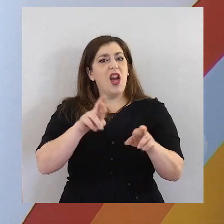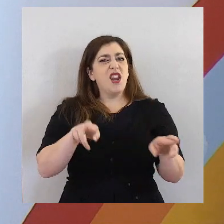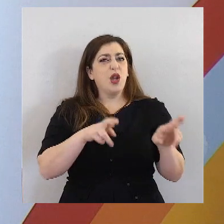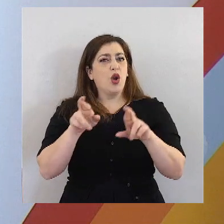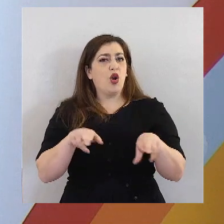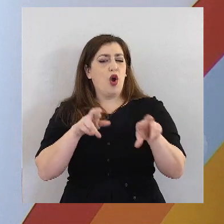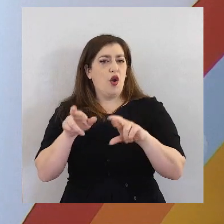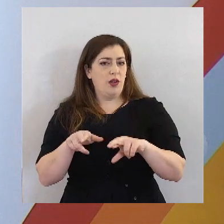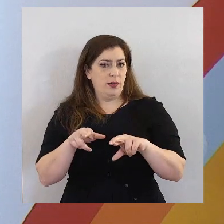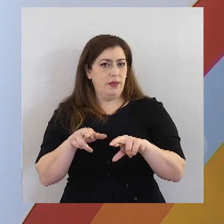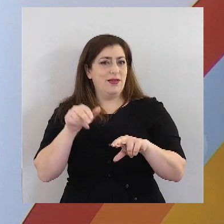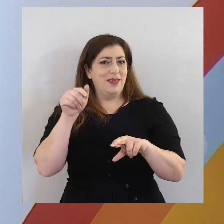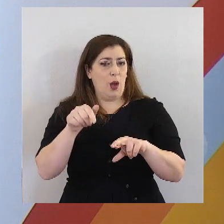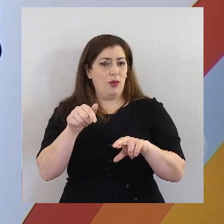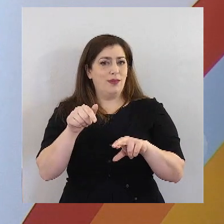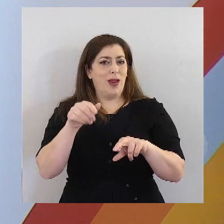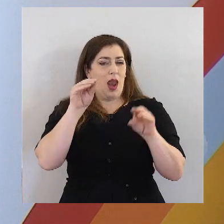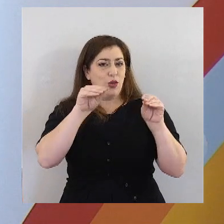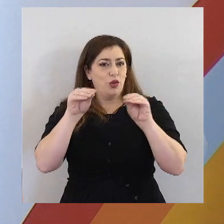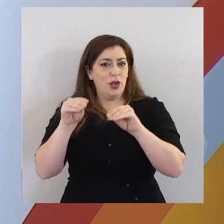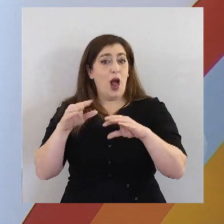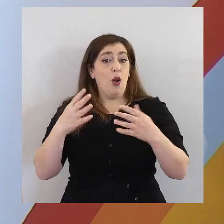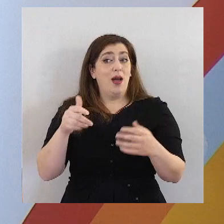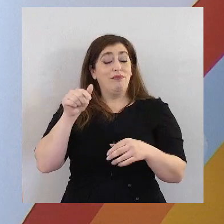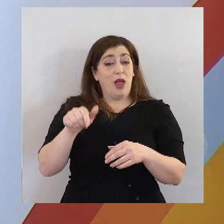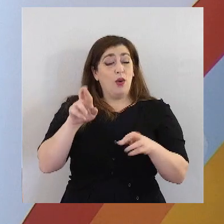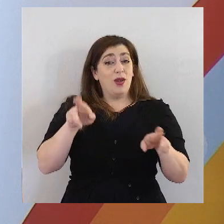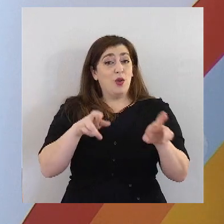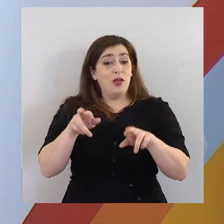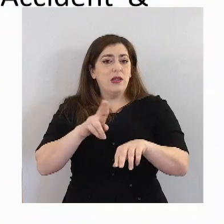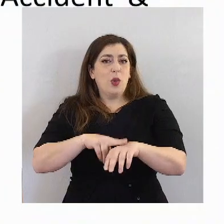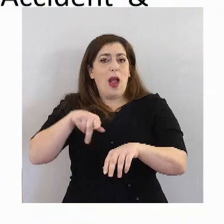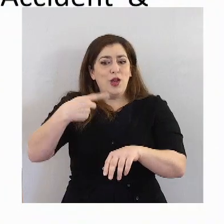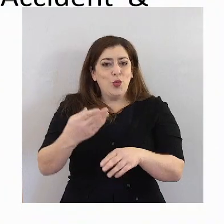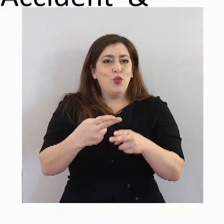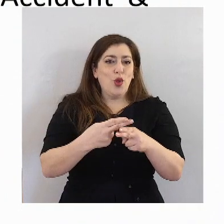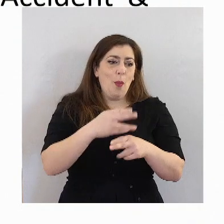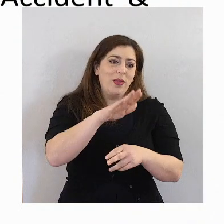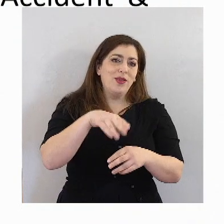recordings were eventually also able to be used with other cohorts.